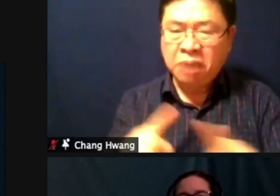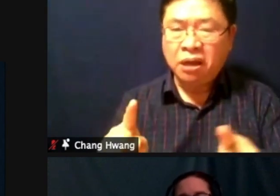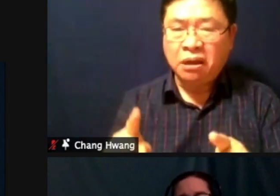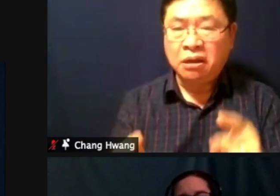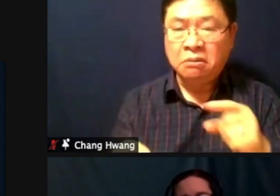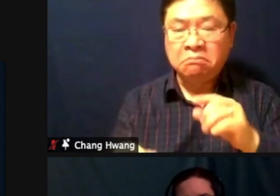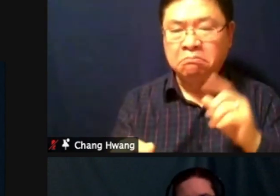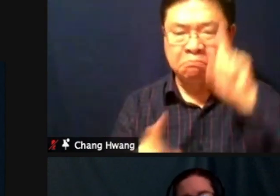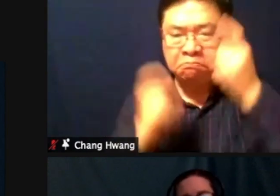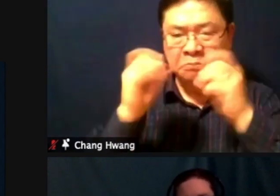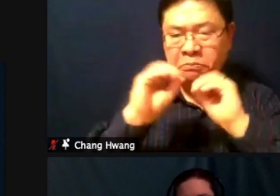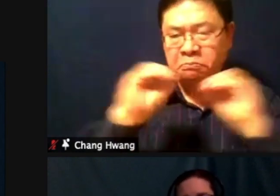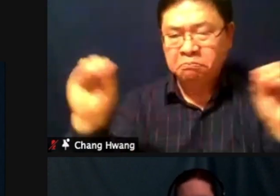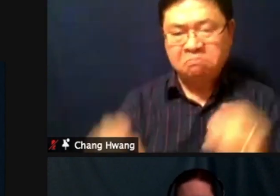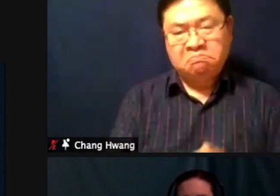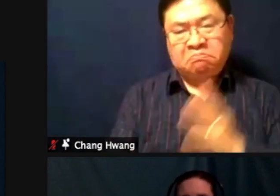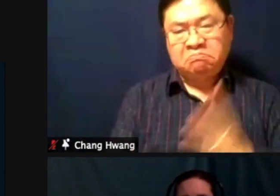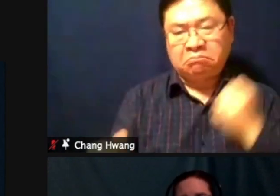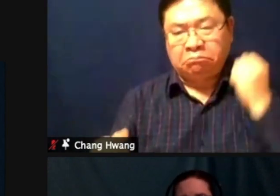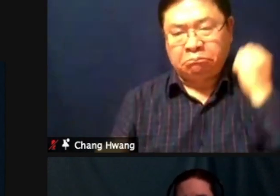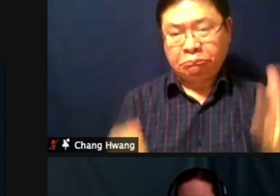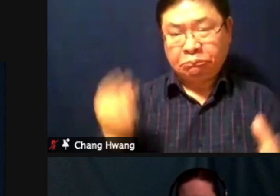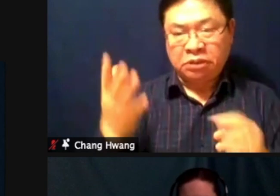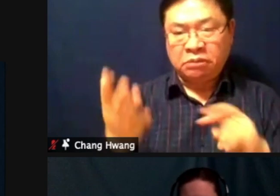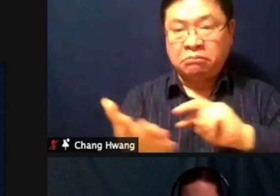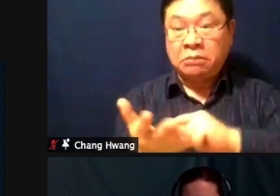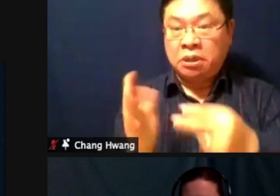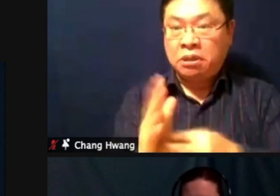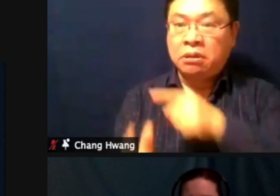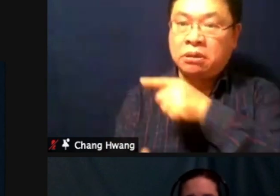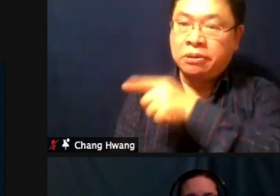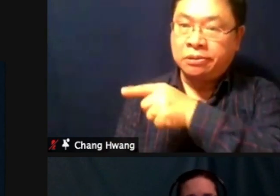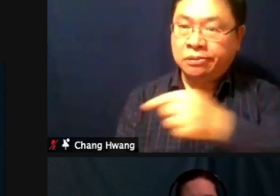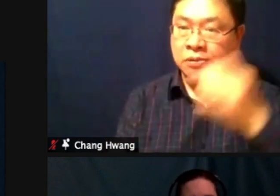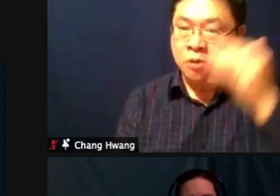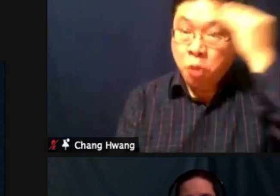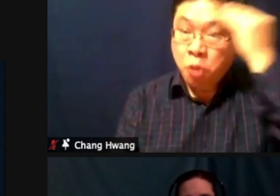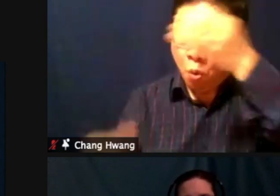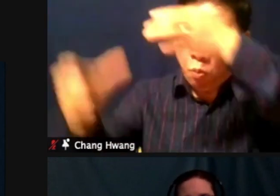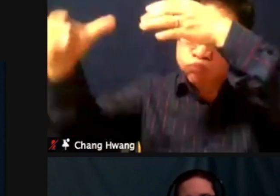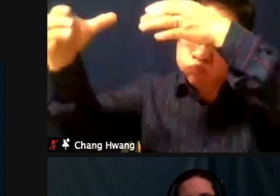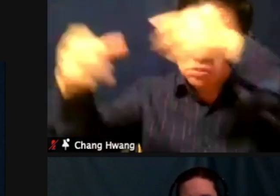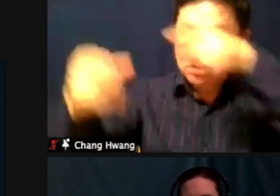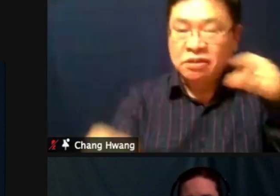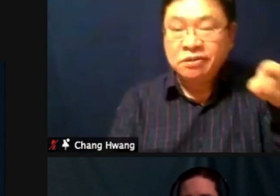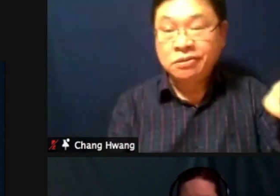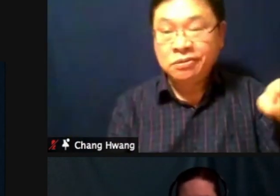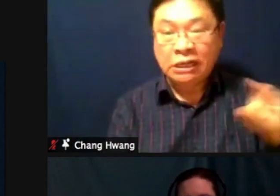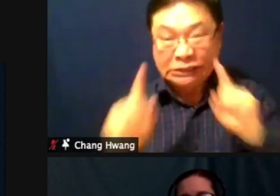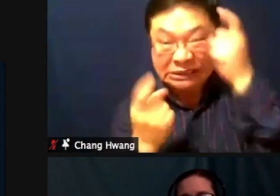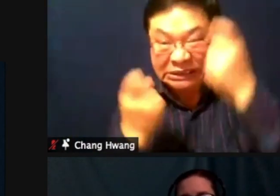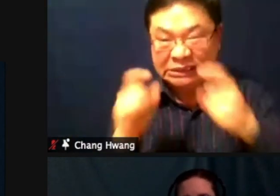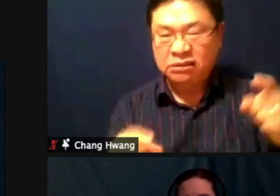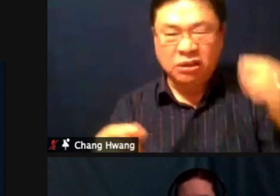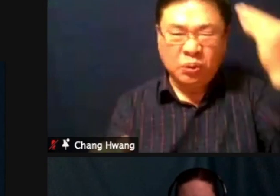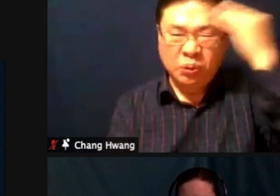KSL. It incorporates facial expression as part of the grammar of the language. And I don't see that adequately